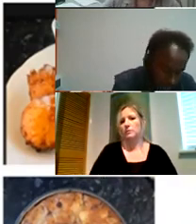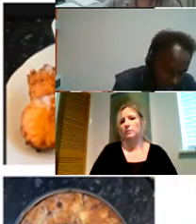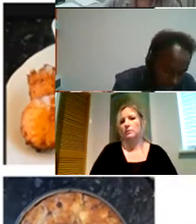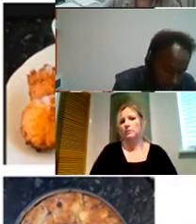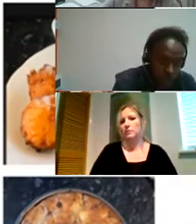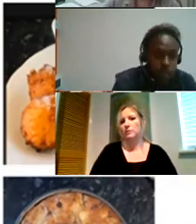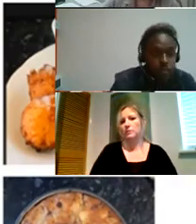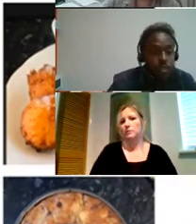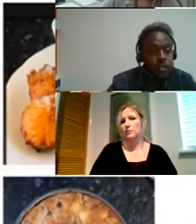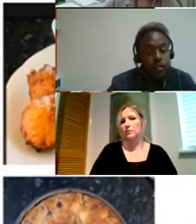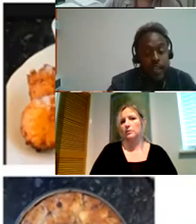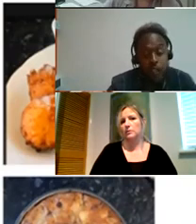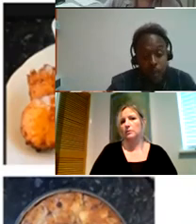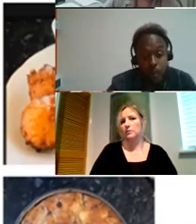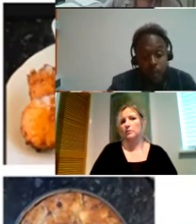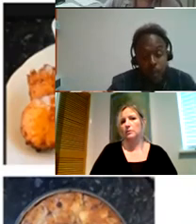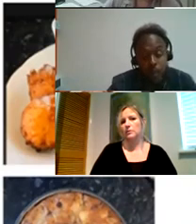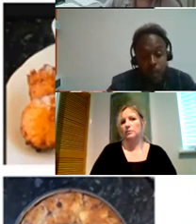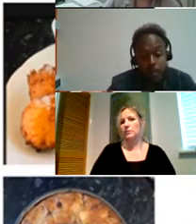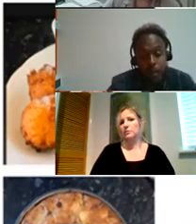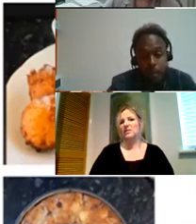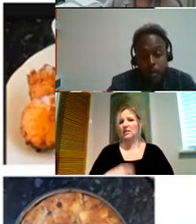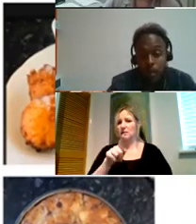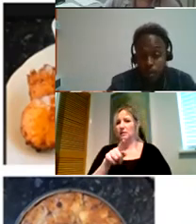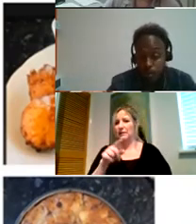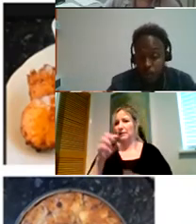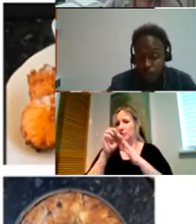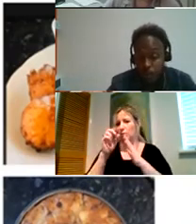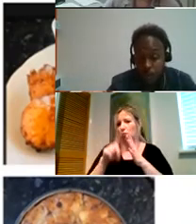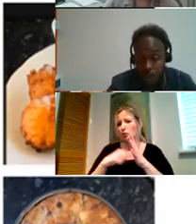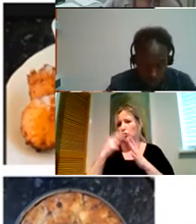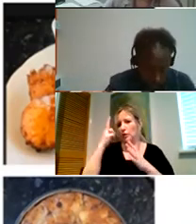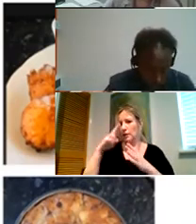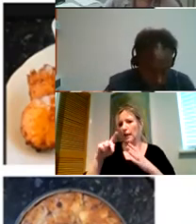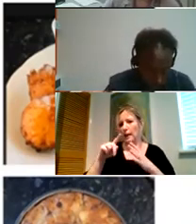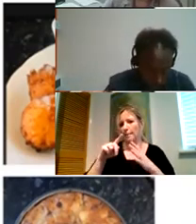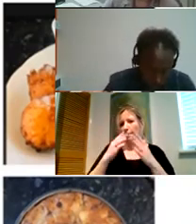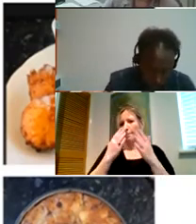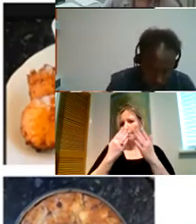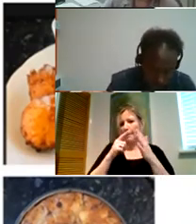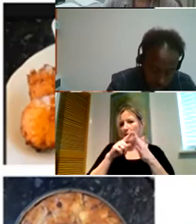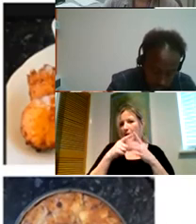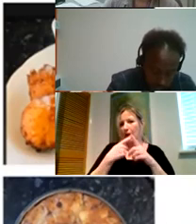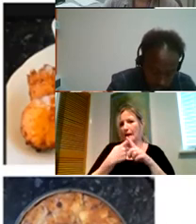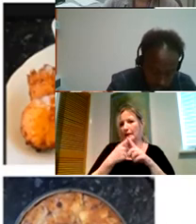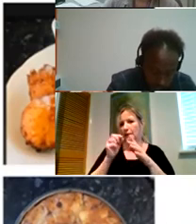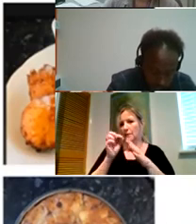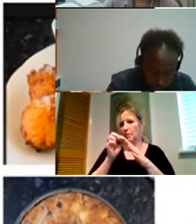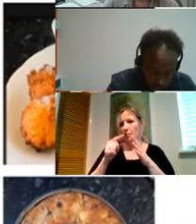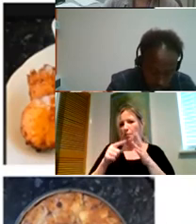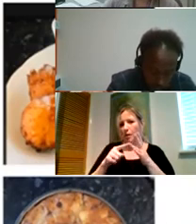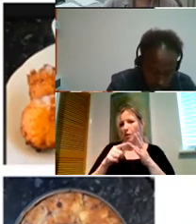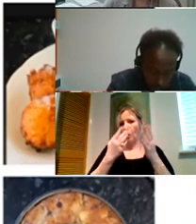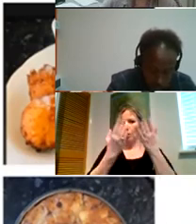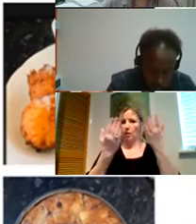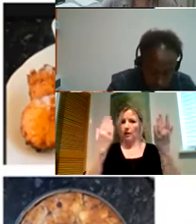by doing this project called Expo, in the autumn terms. But that, of course, has been difficult this